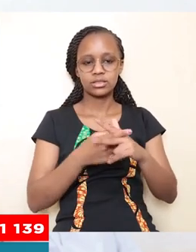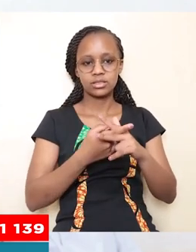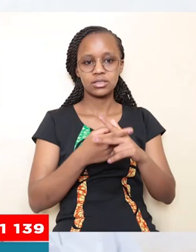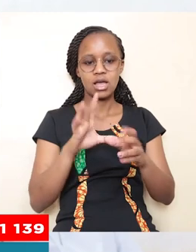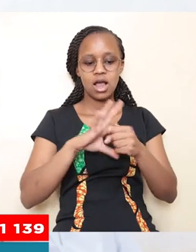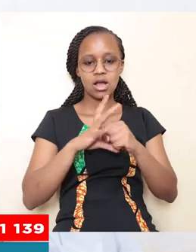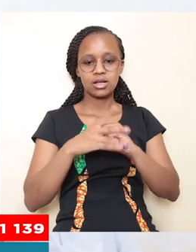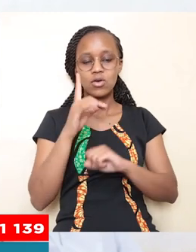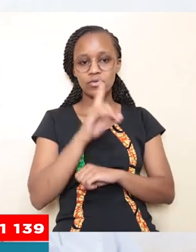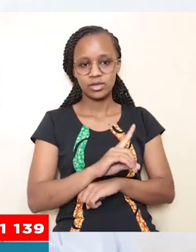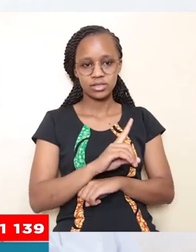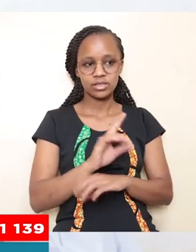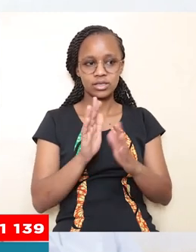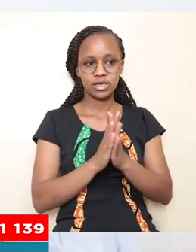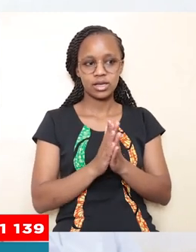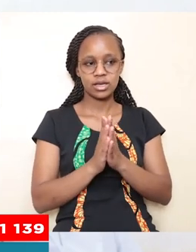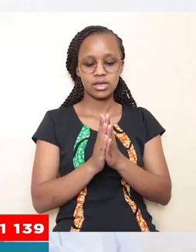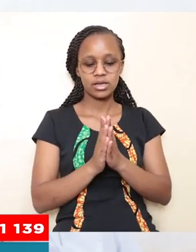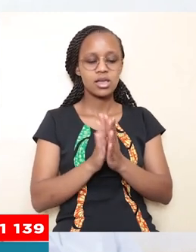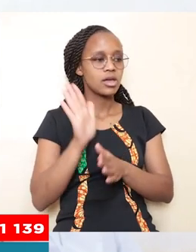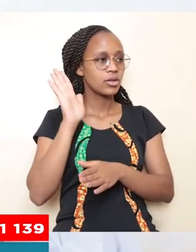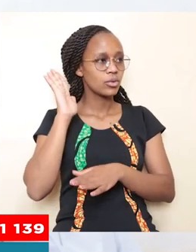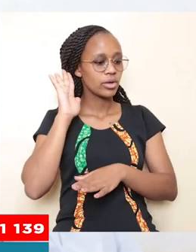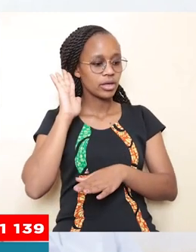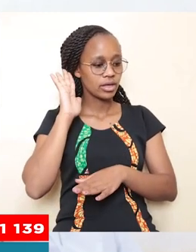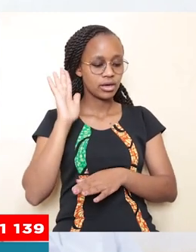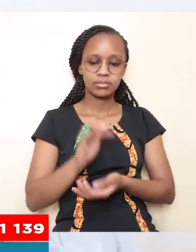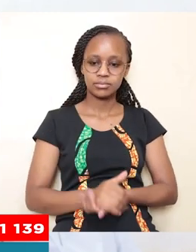of creation, and we will hear this